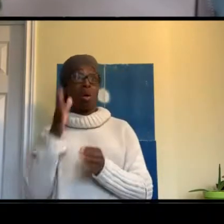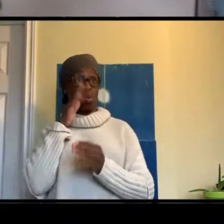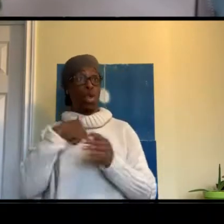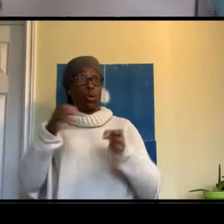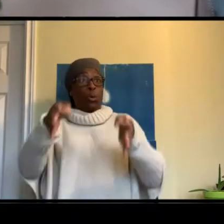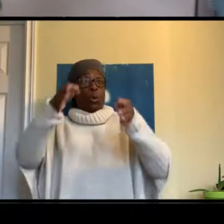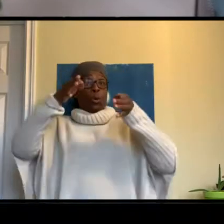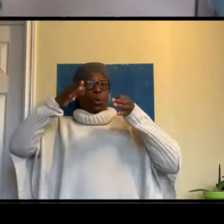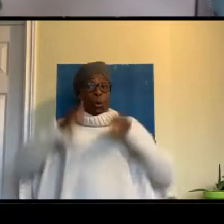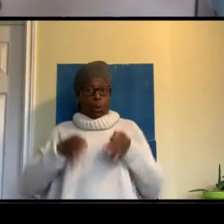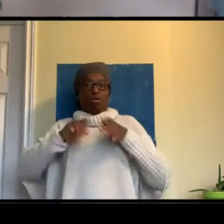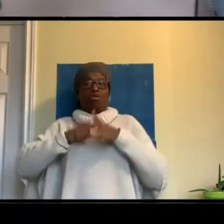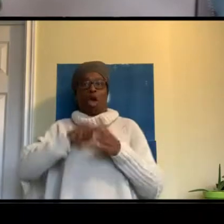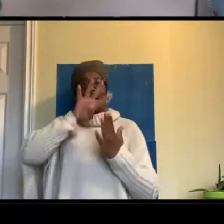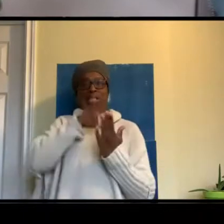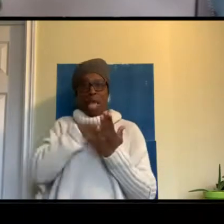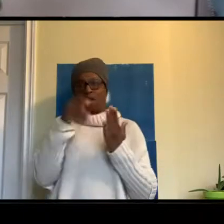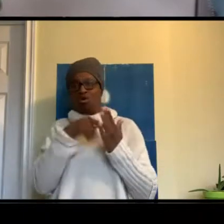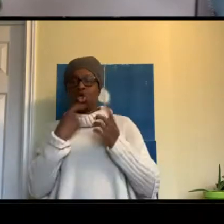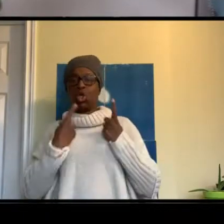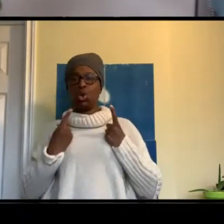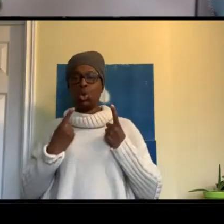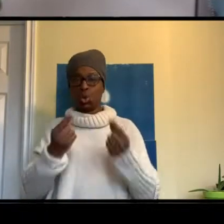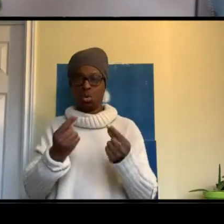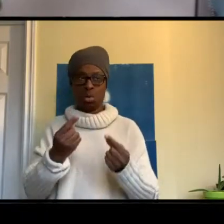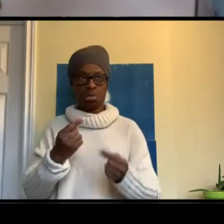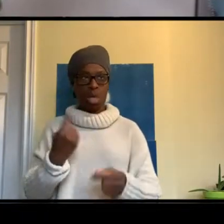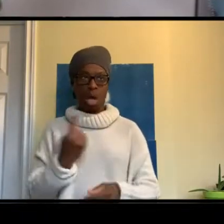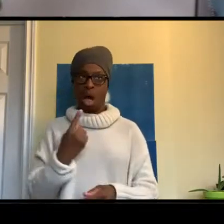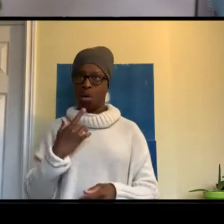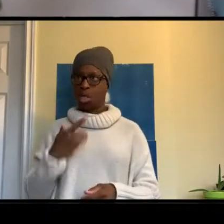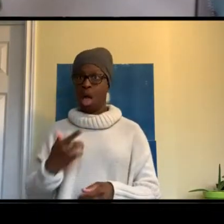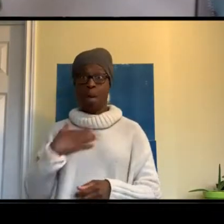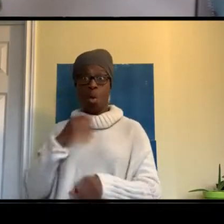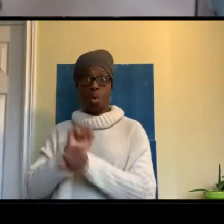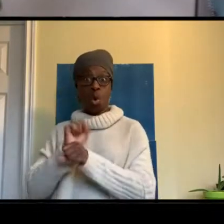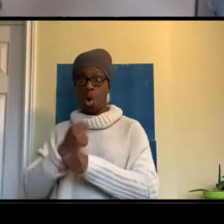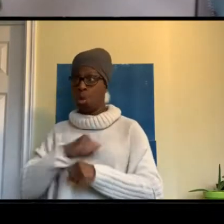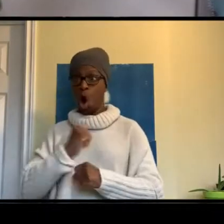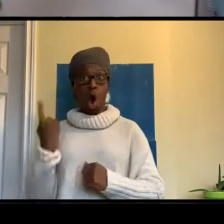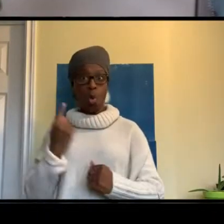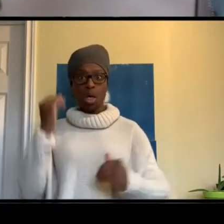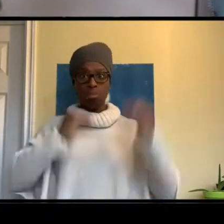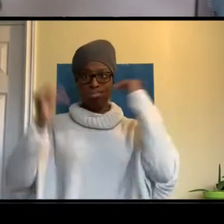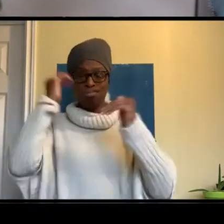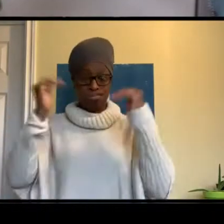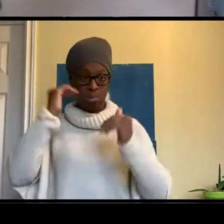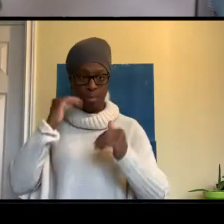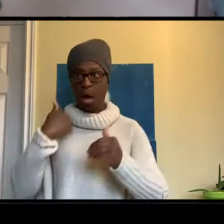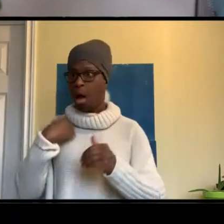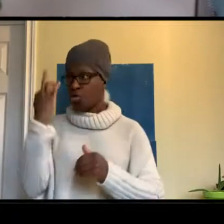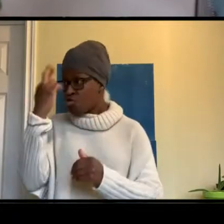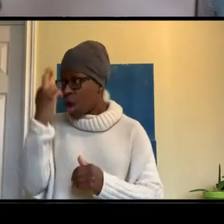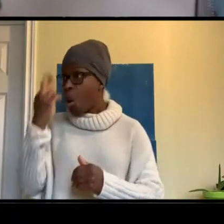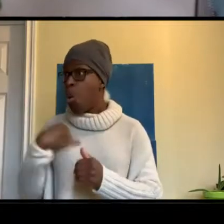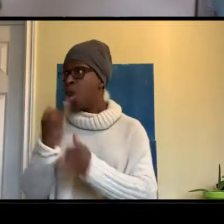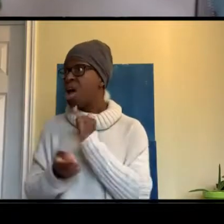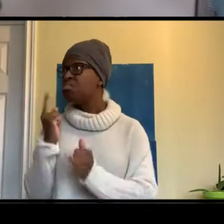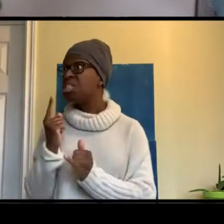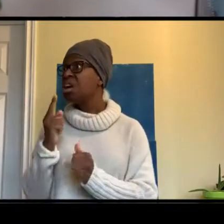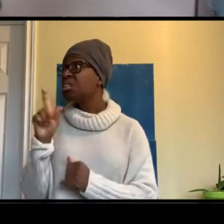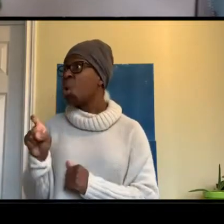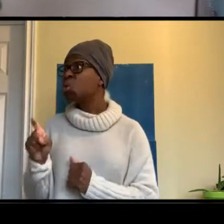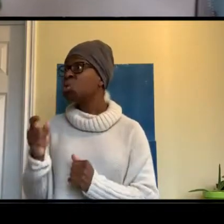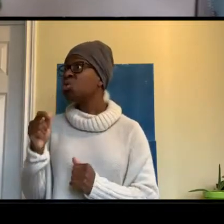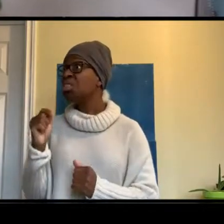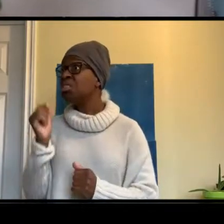feel like it's the 11th hour over here. We're always in crunch, like getting it done. Woo! So